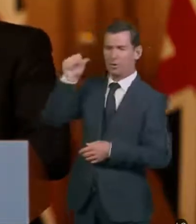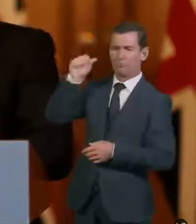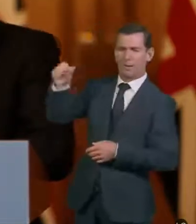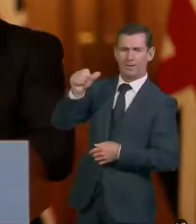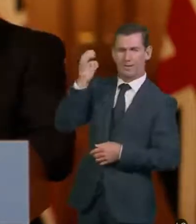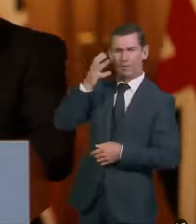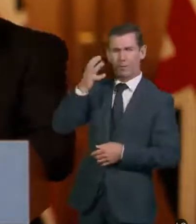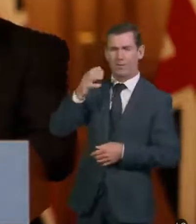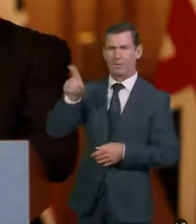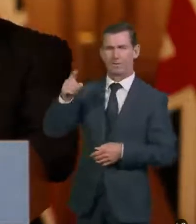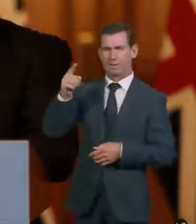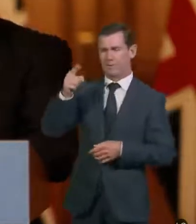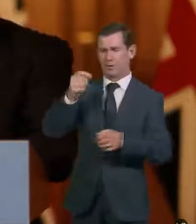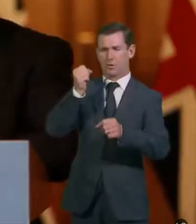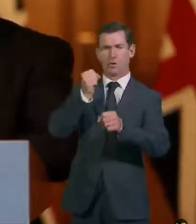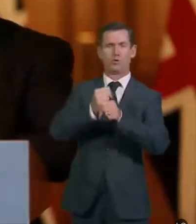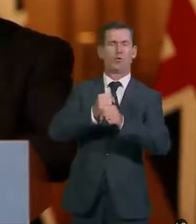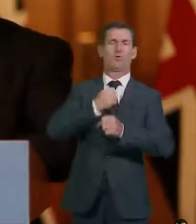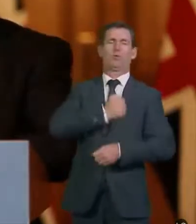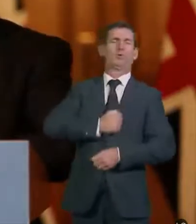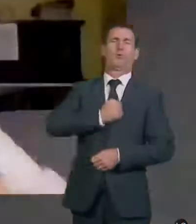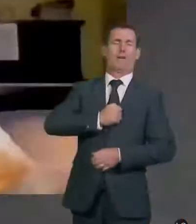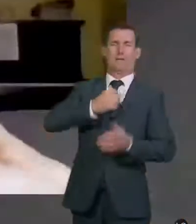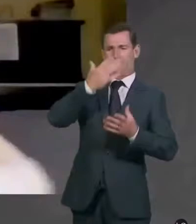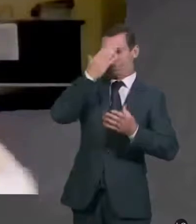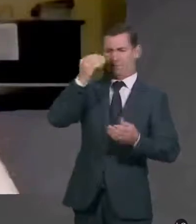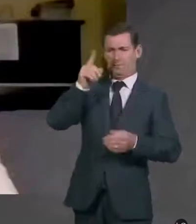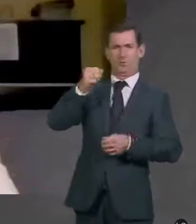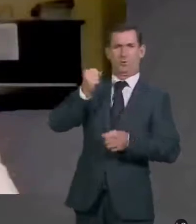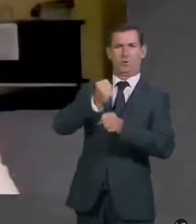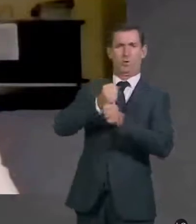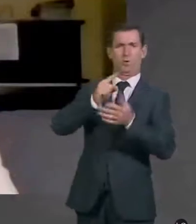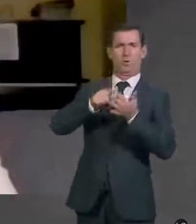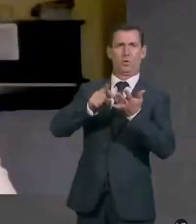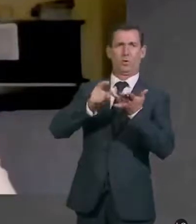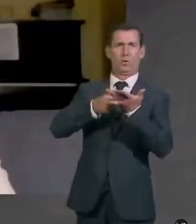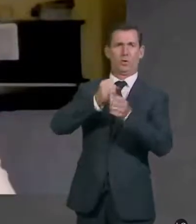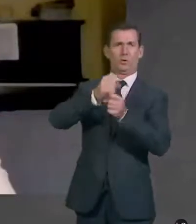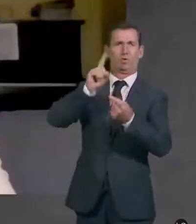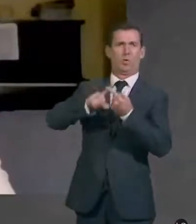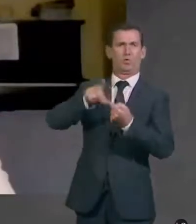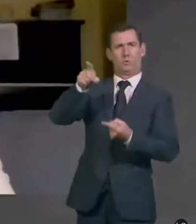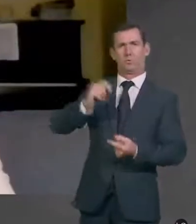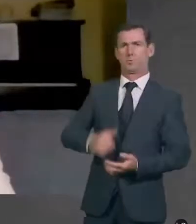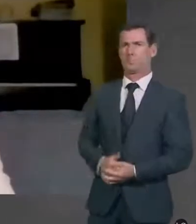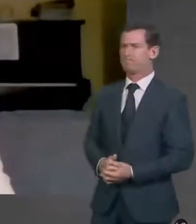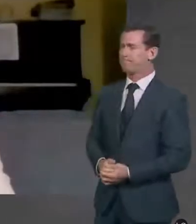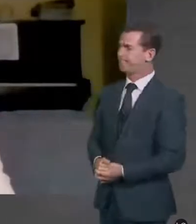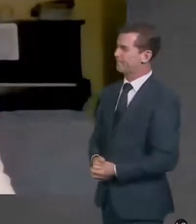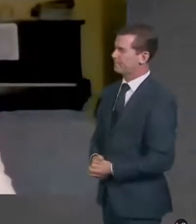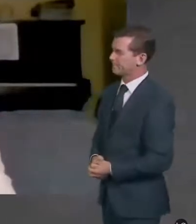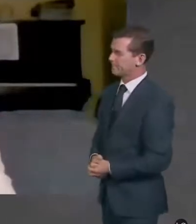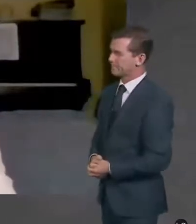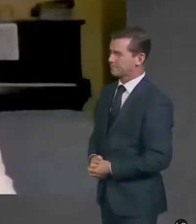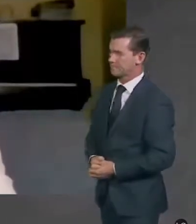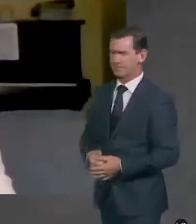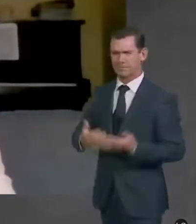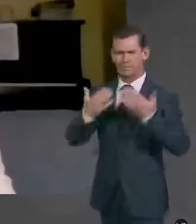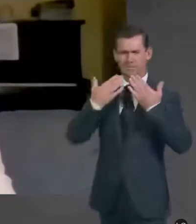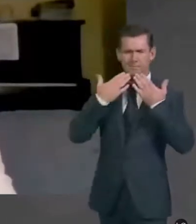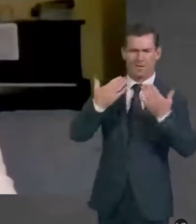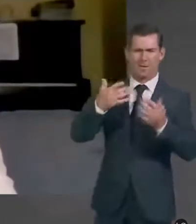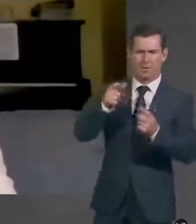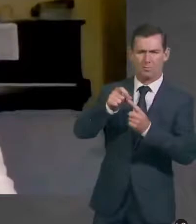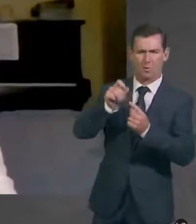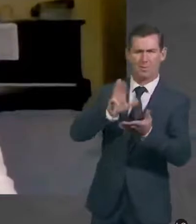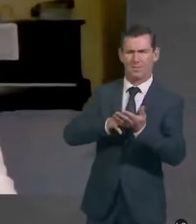George. Thank you, Prime Minister. It does seem odd, in a press conference where we've been talking about a pandemic, to also be talking